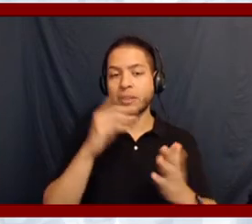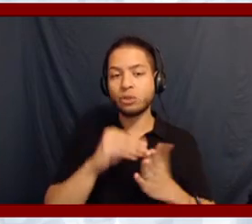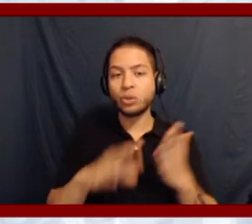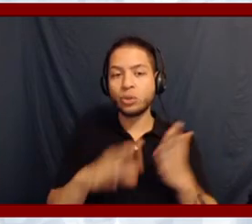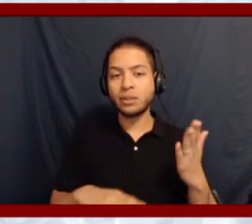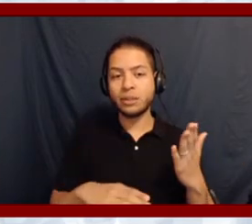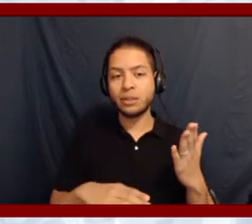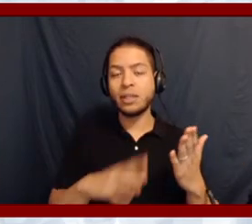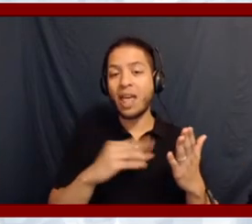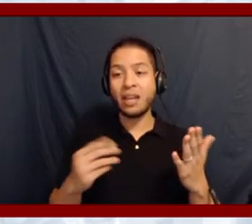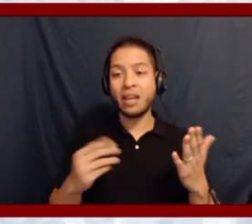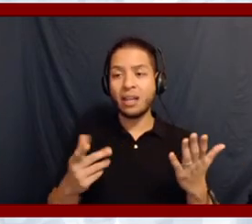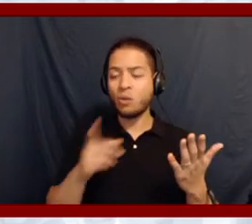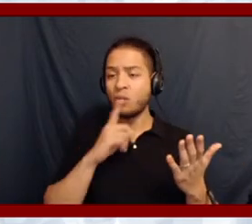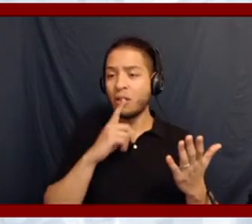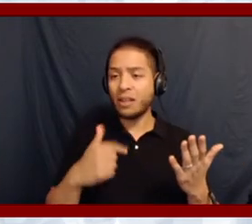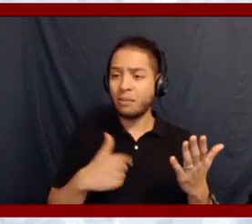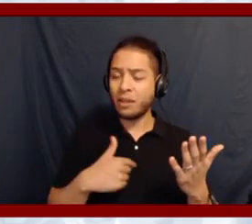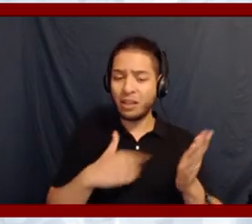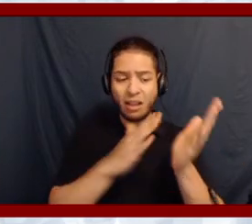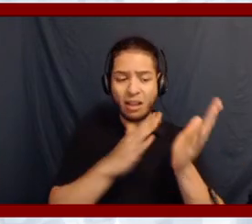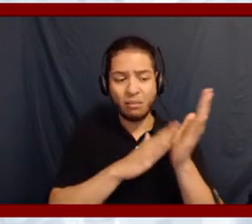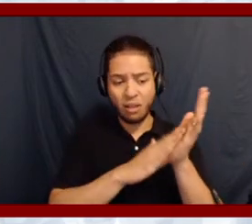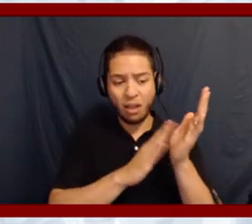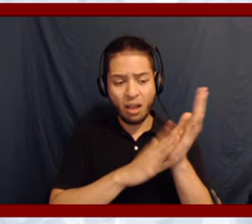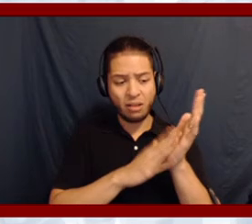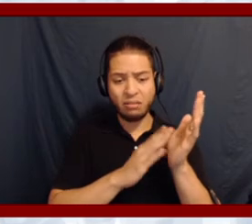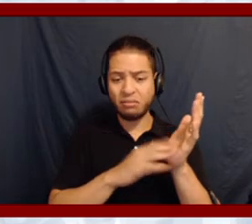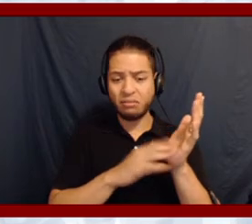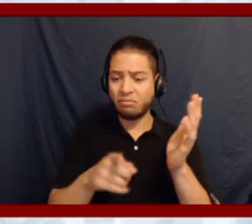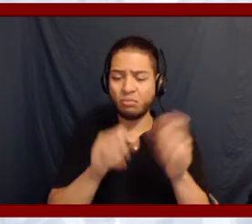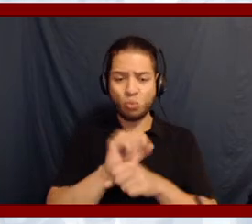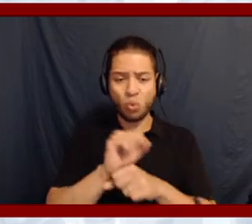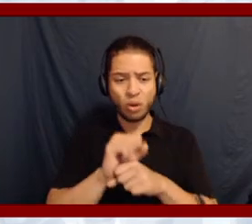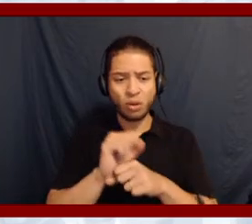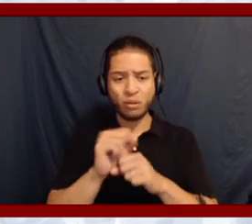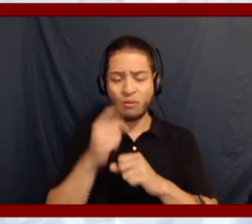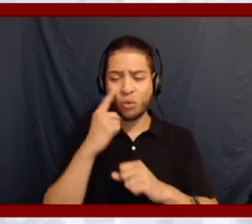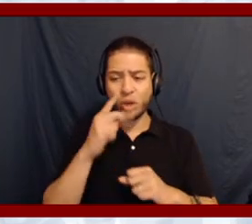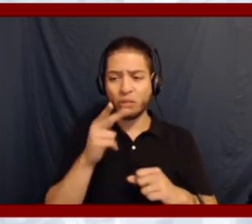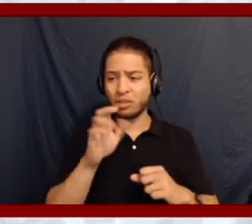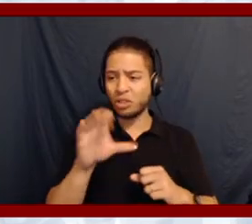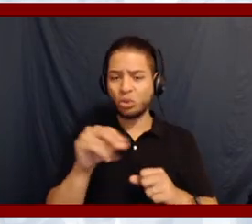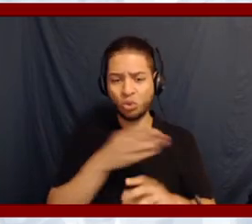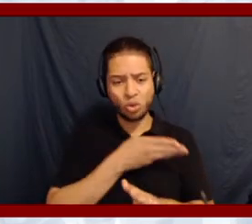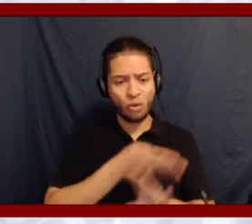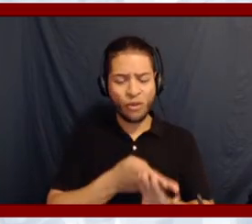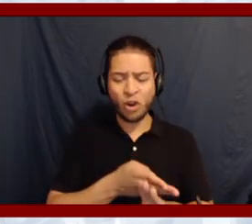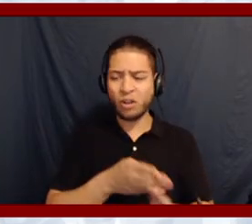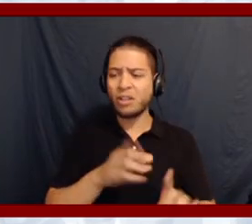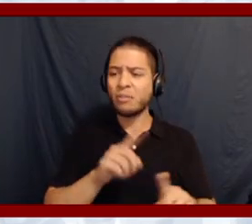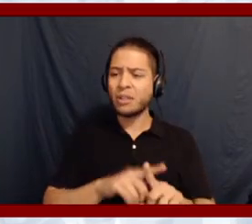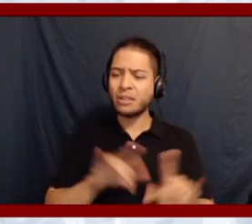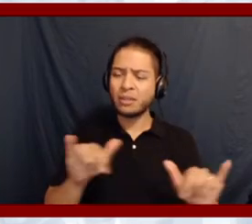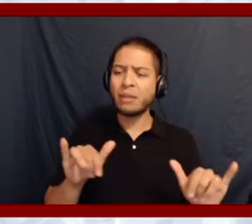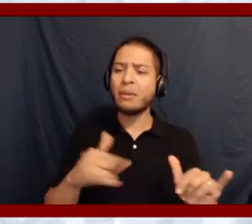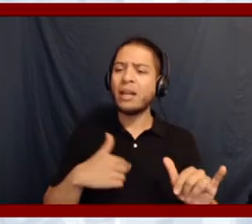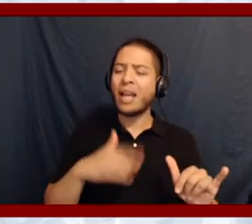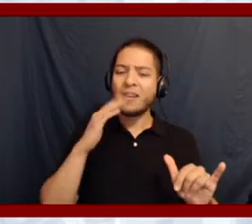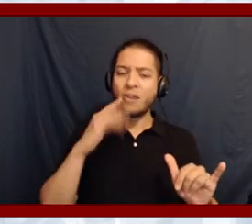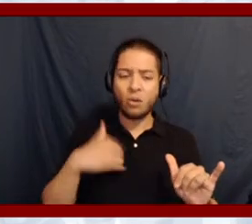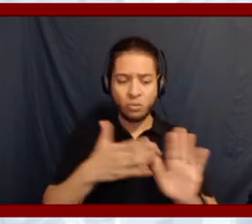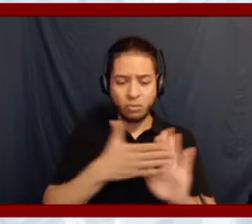know, I applaud and I'm inspired by the work of HBCUs up to this point, but I know we're gonna have to continue to do